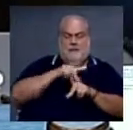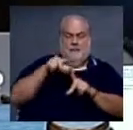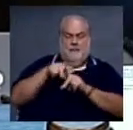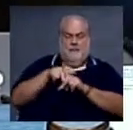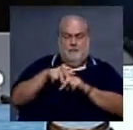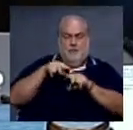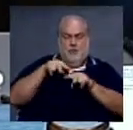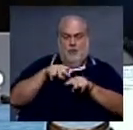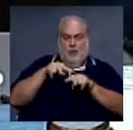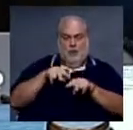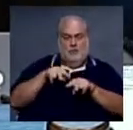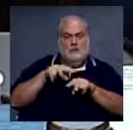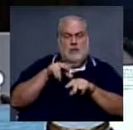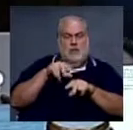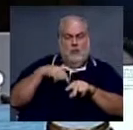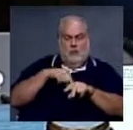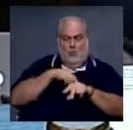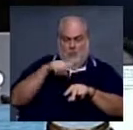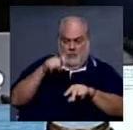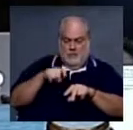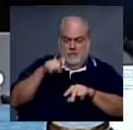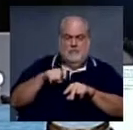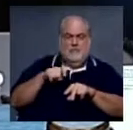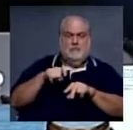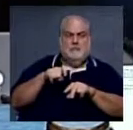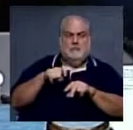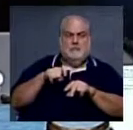young people, we've got a